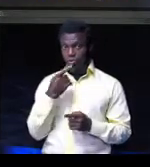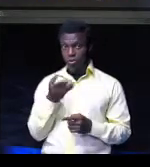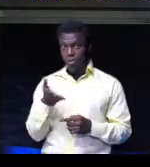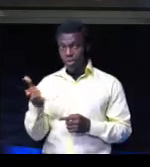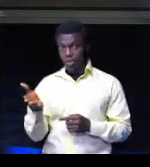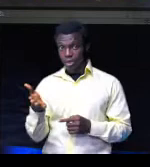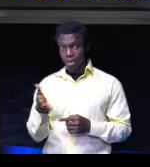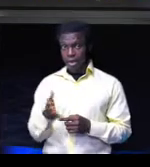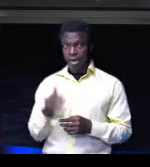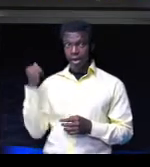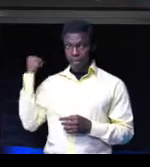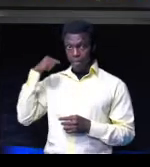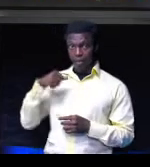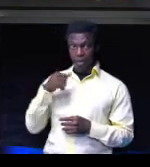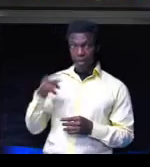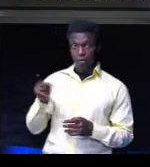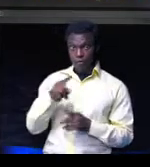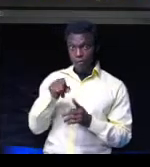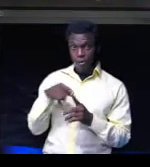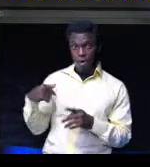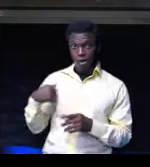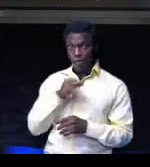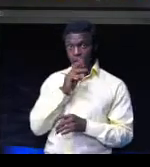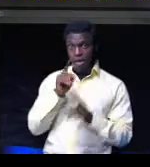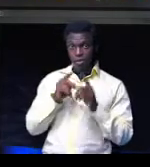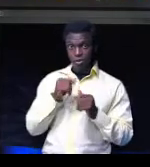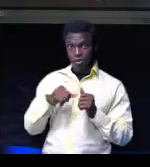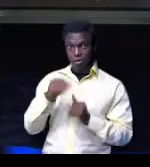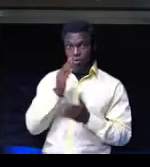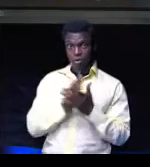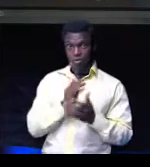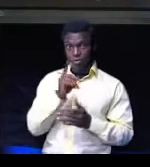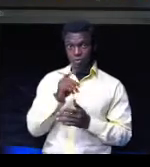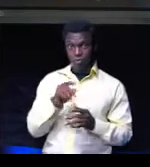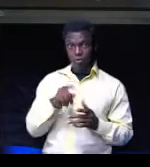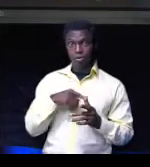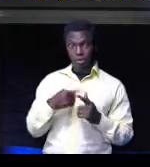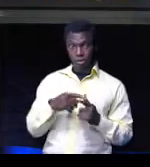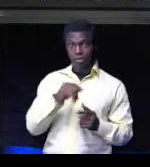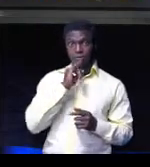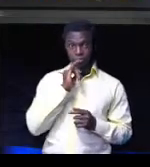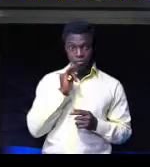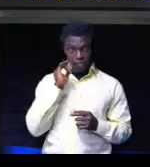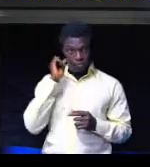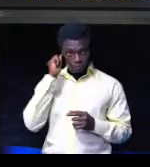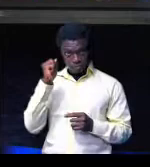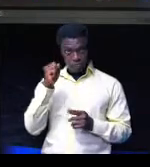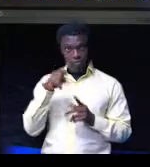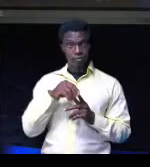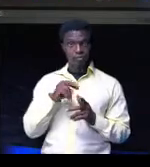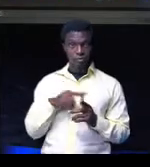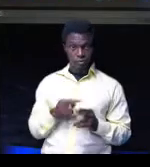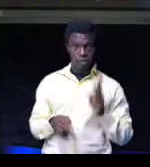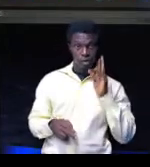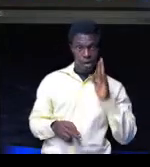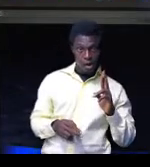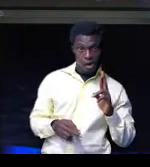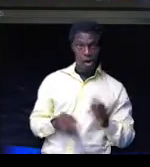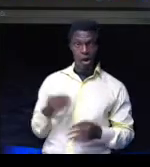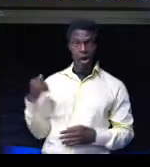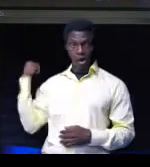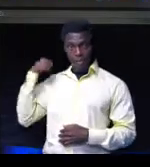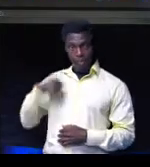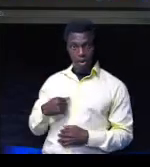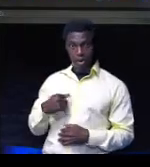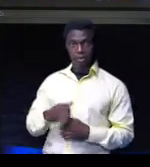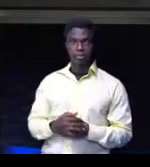say their bag. When we're talking about someone, then his or her bag. Someone has left his bag